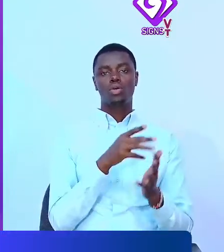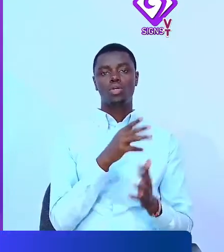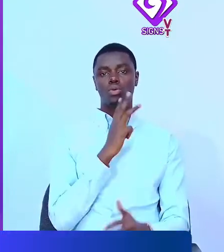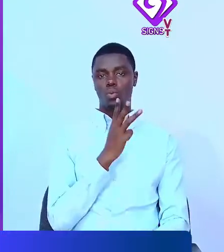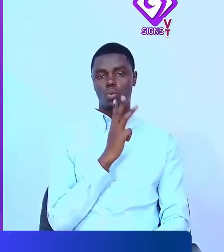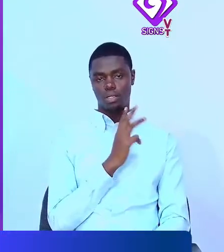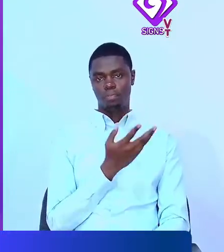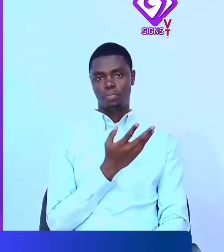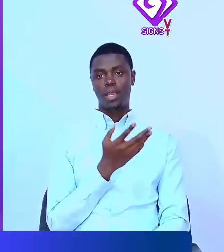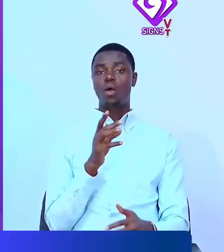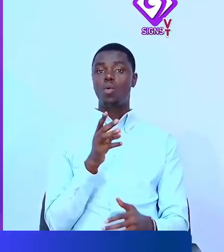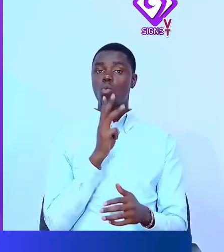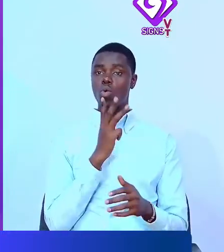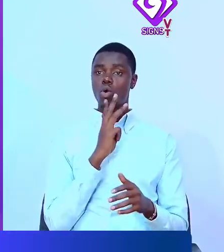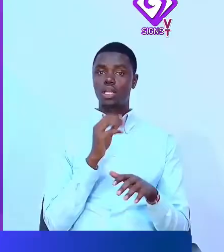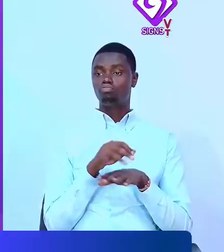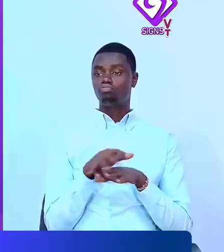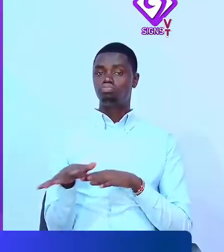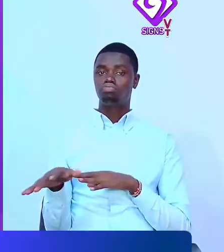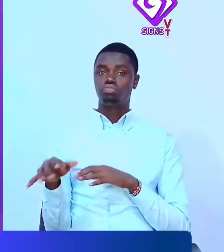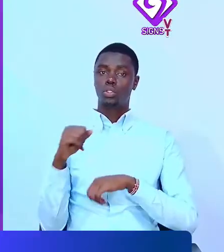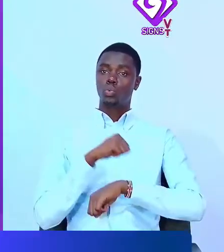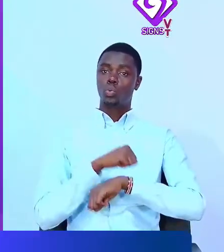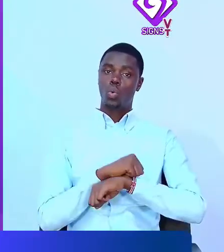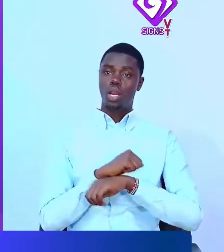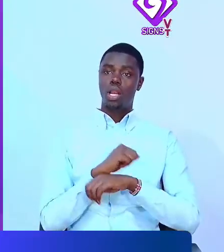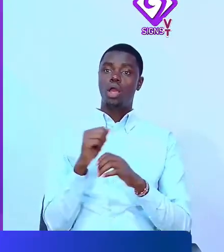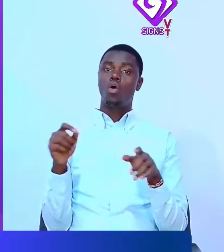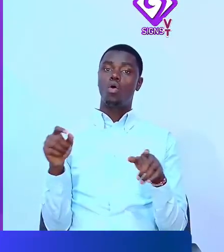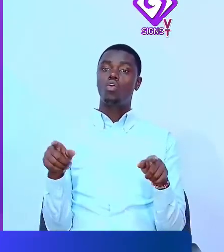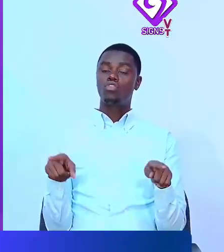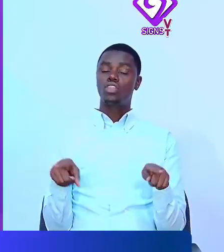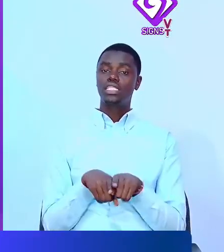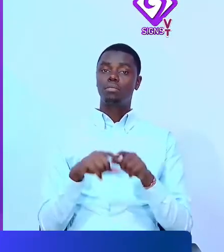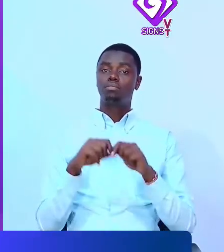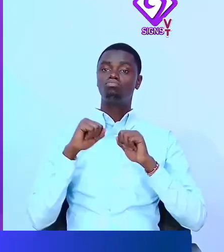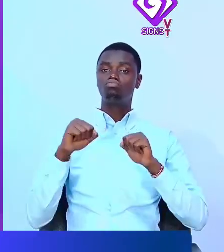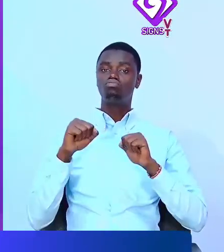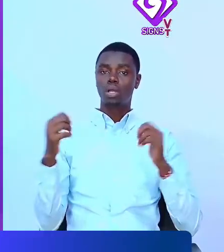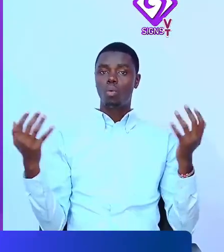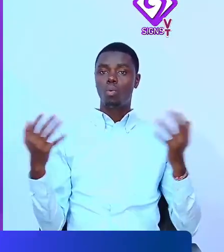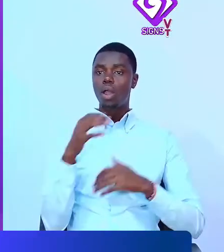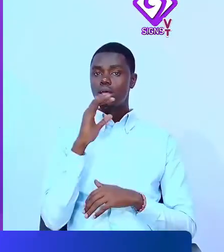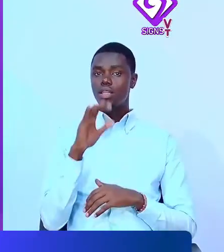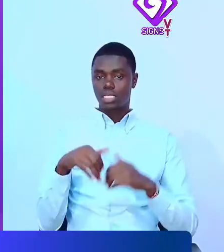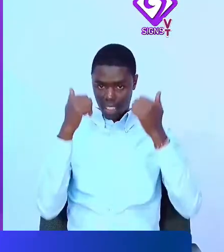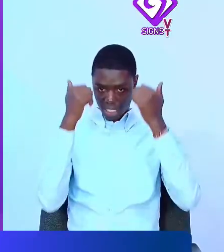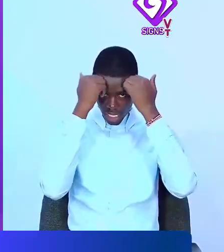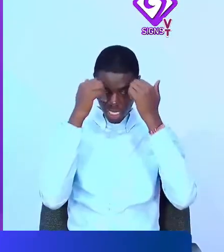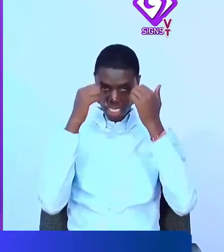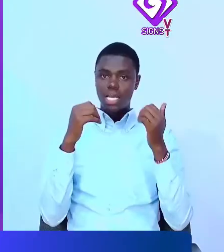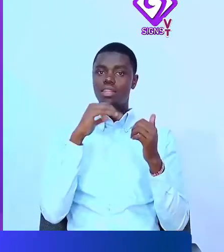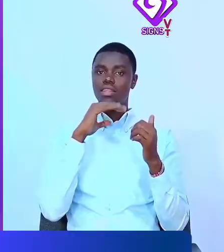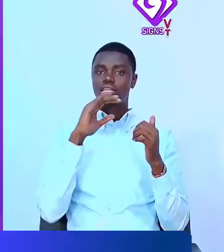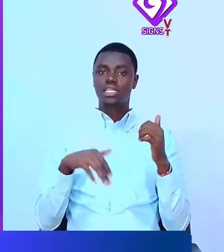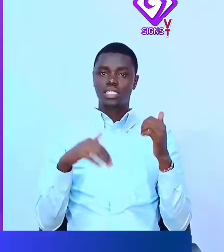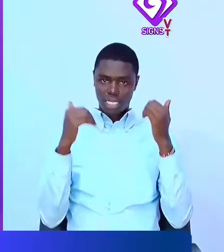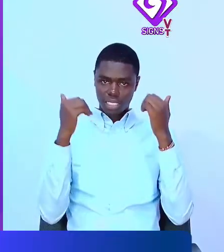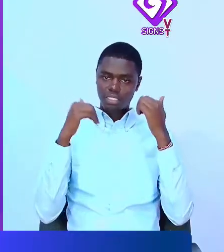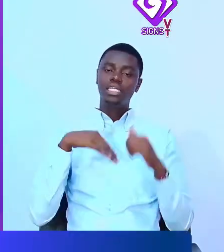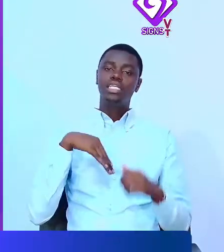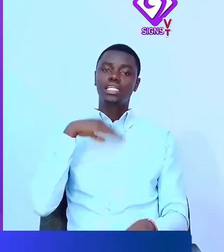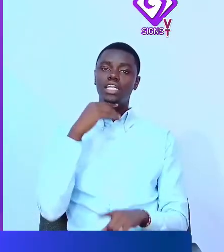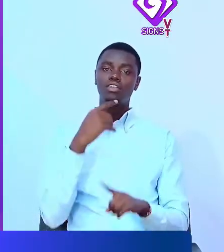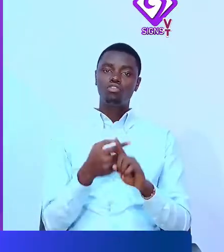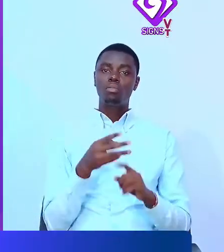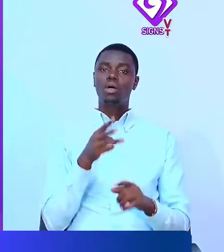isn't it? And the water went to a school of the very officer where the son studies, and the son died from water poisoning.